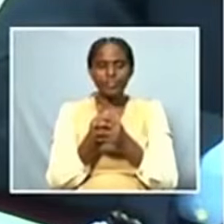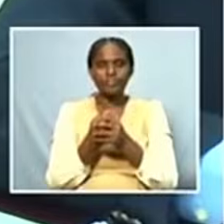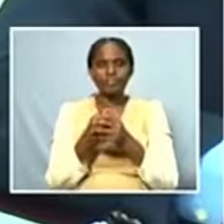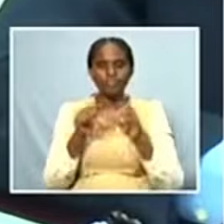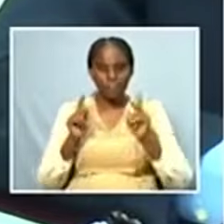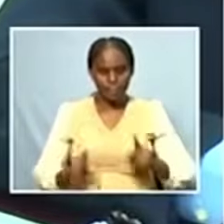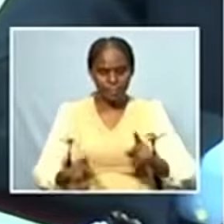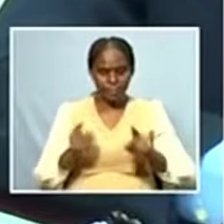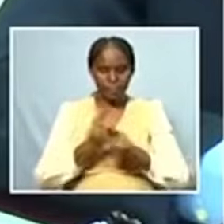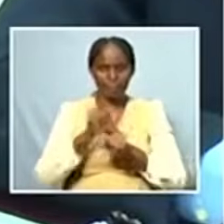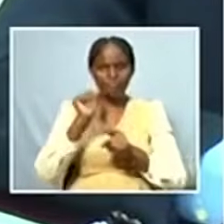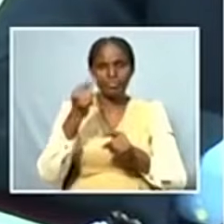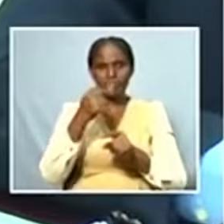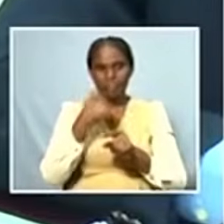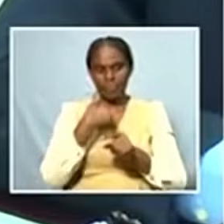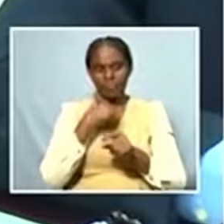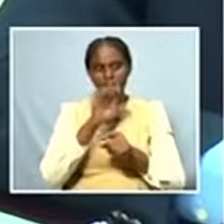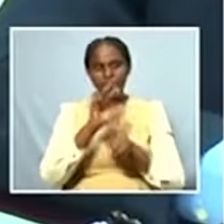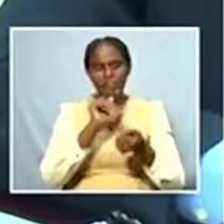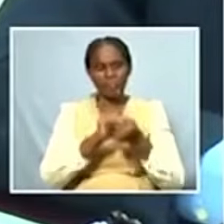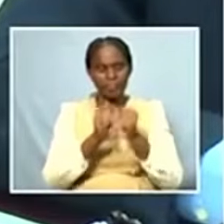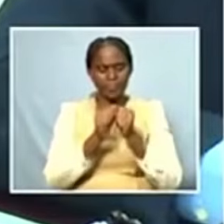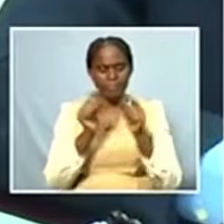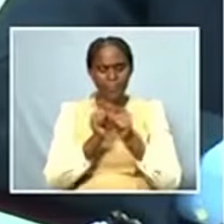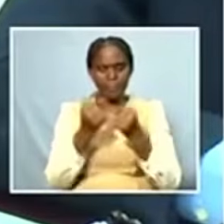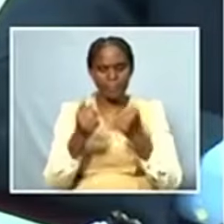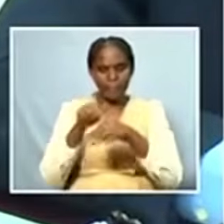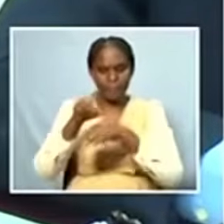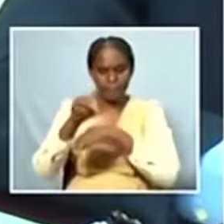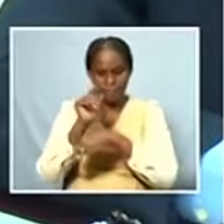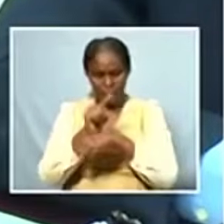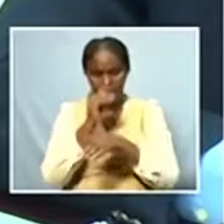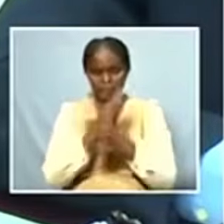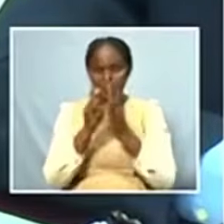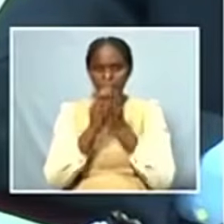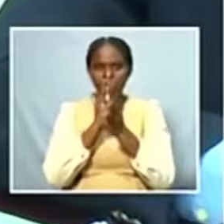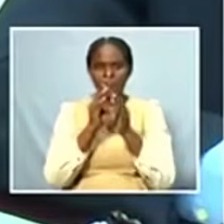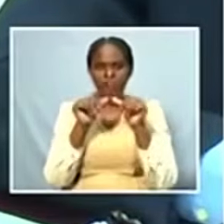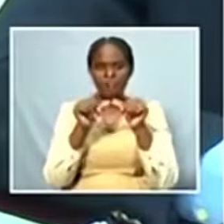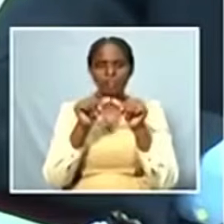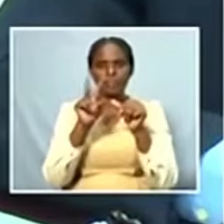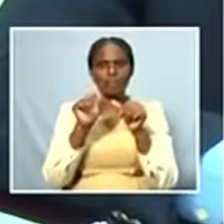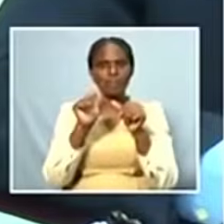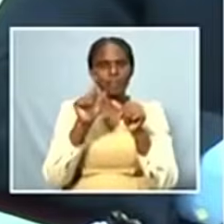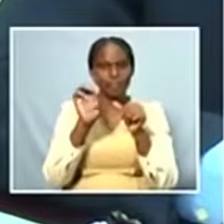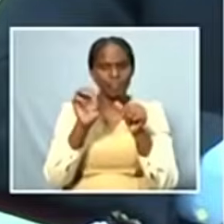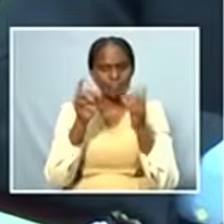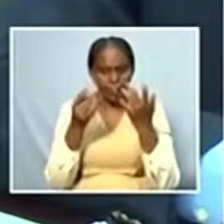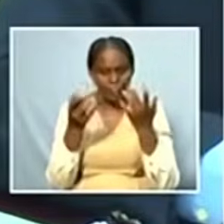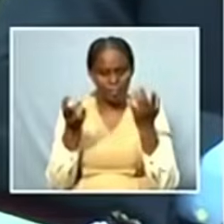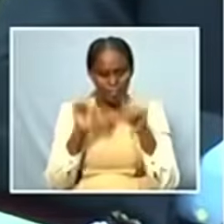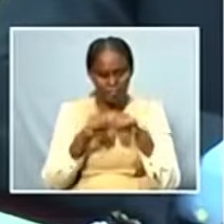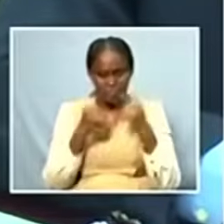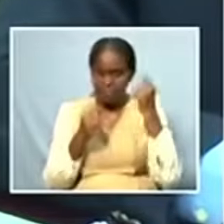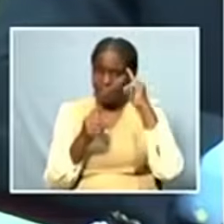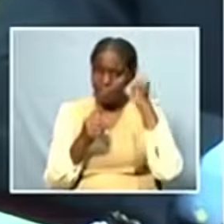personnel from AG that there is this problem, and they advised that these contracts are actually still valid, when actually we thought